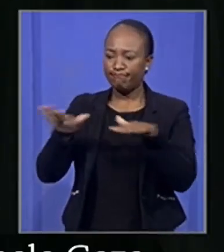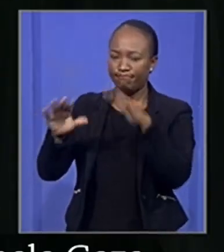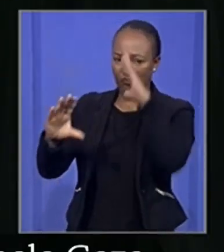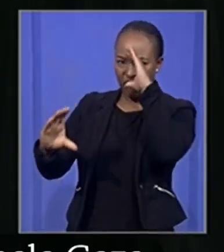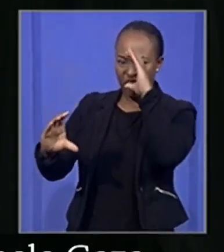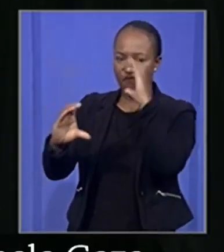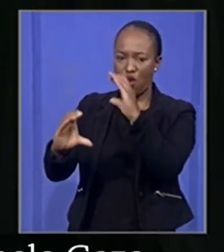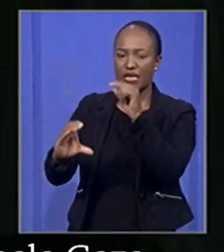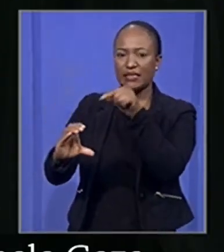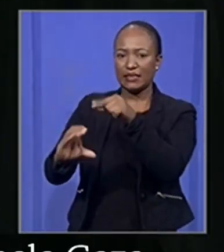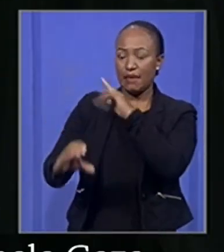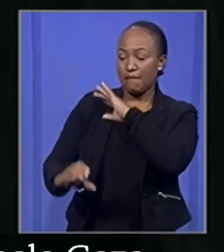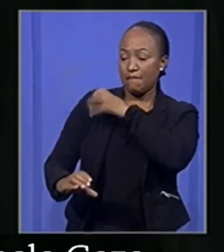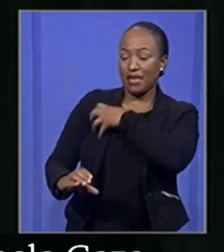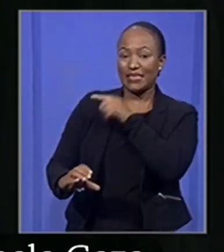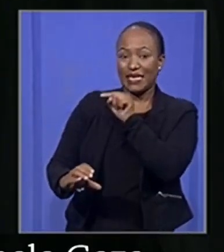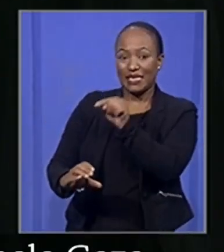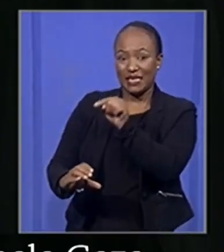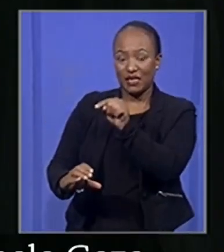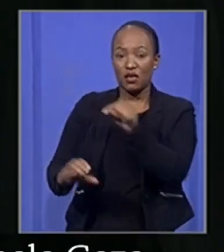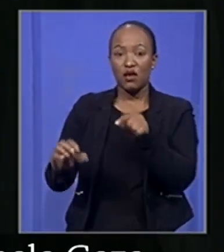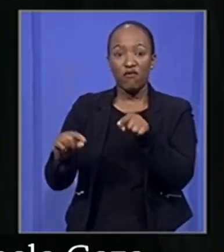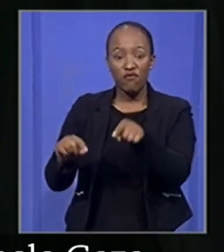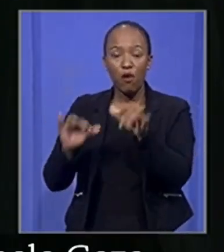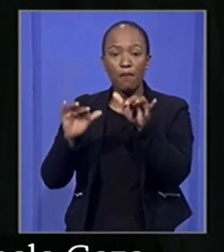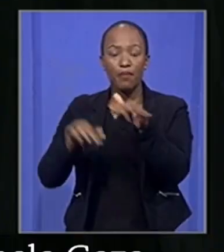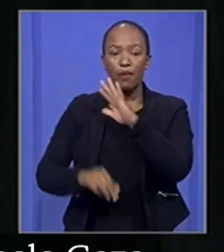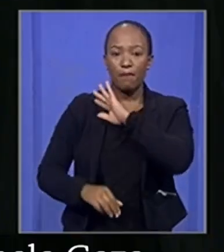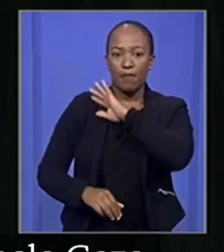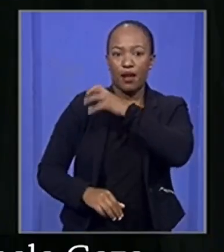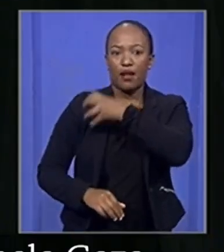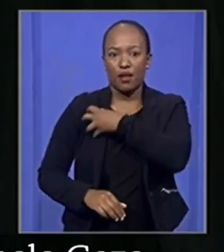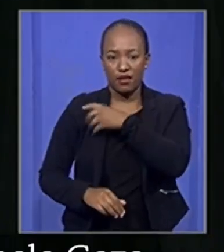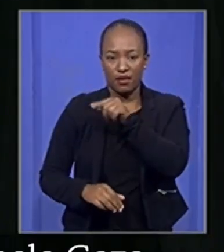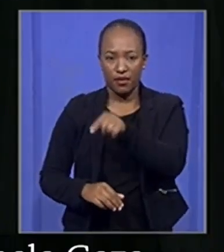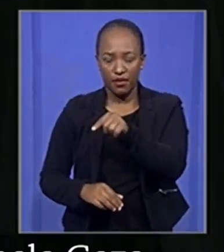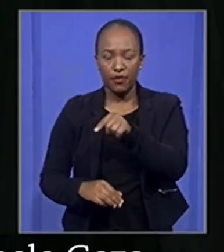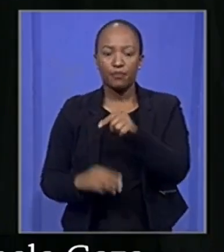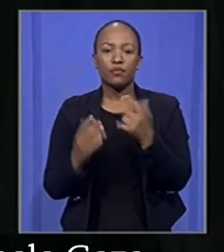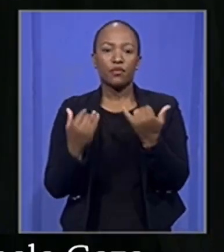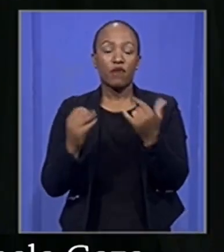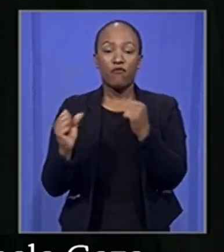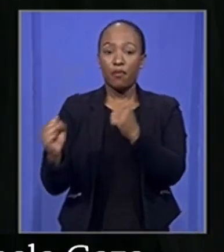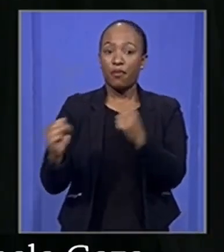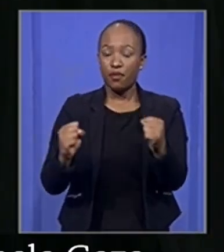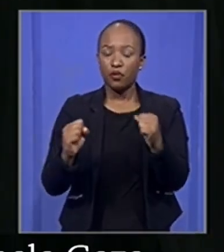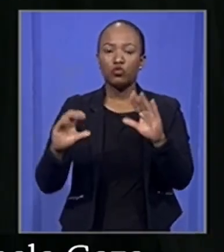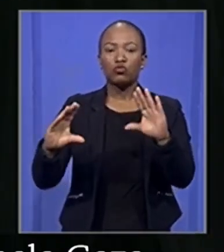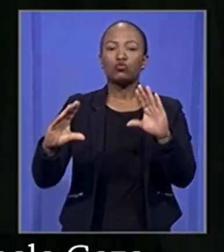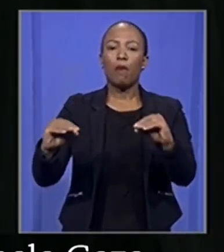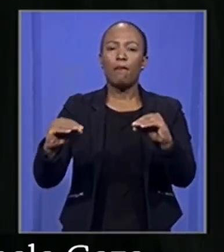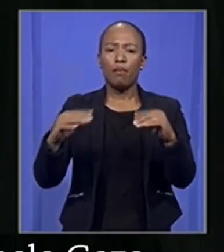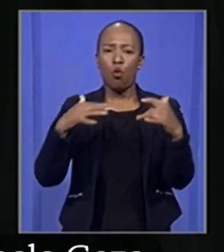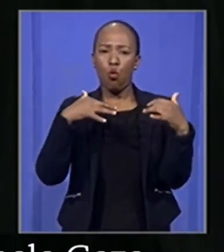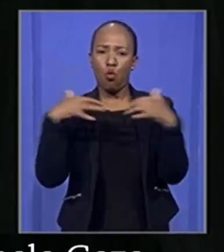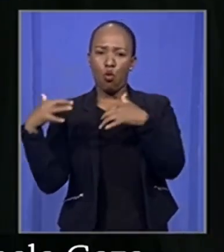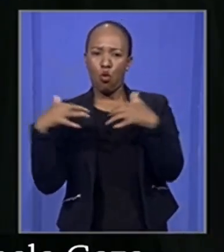an end to the onslaught against the people of Palestine and the achievement of a permanent ceasefire